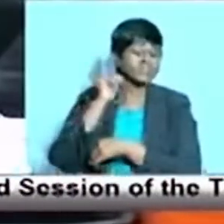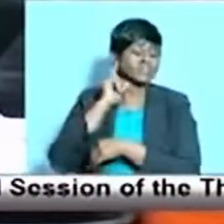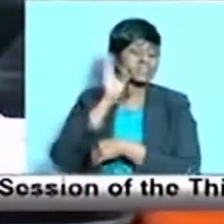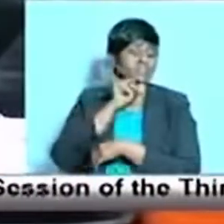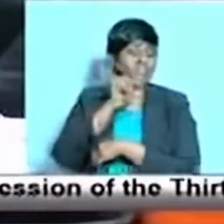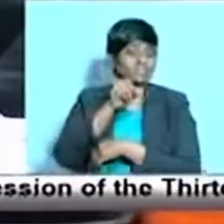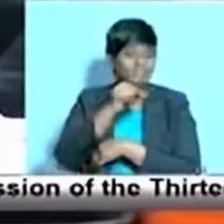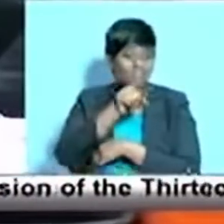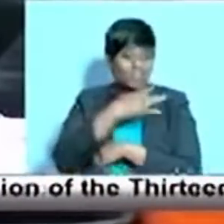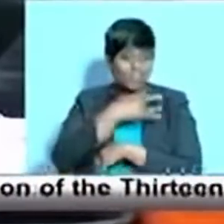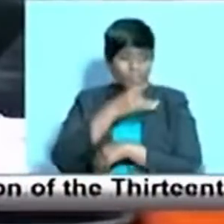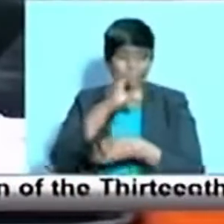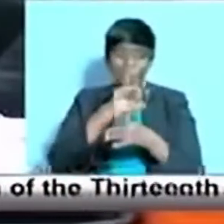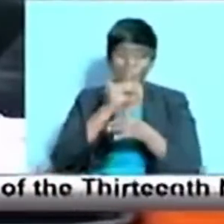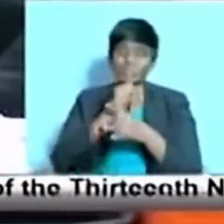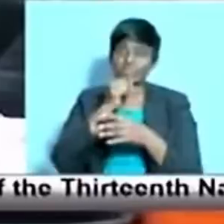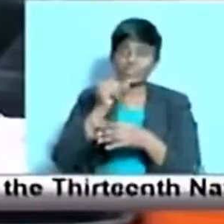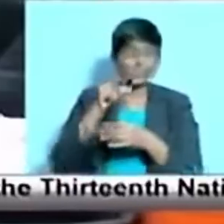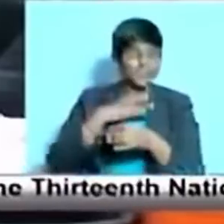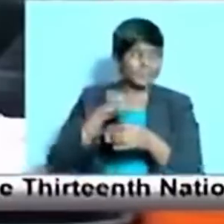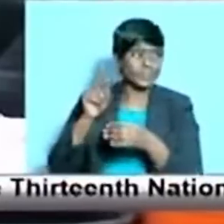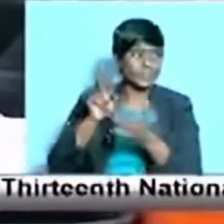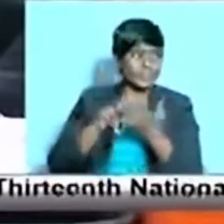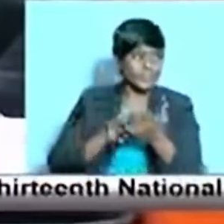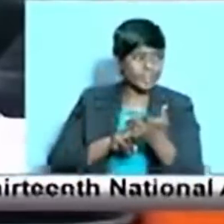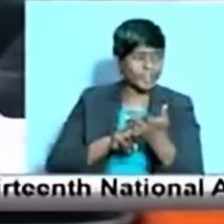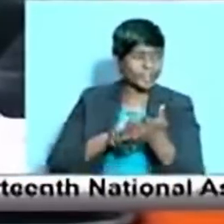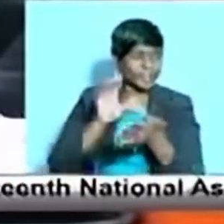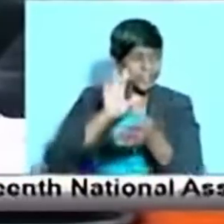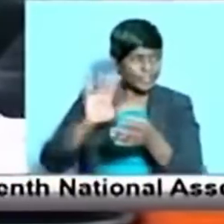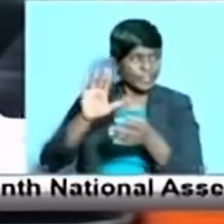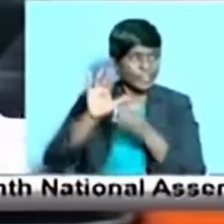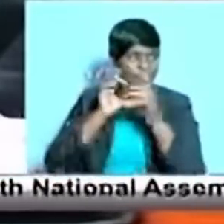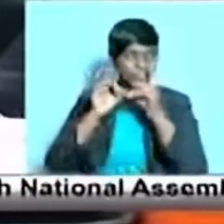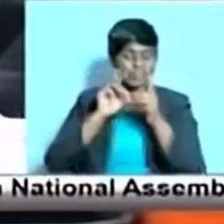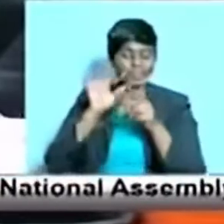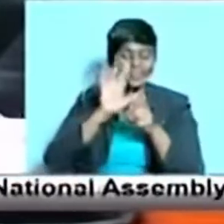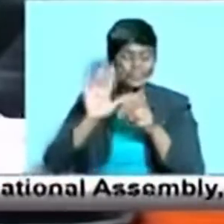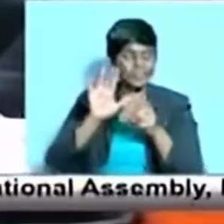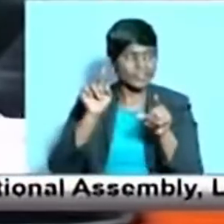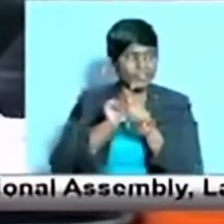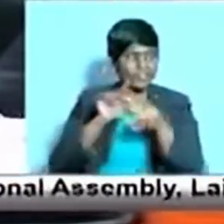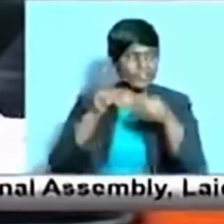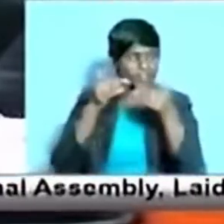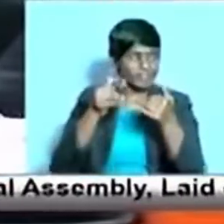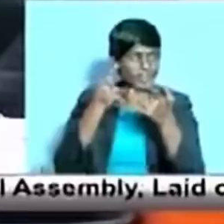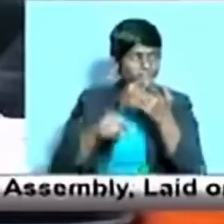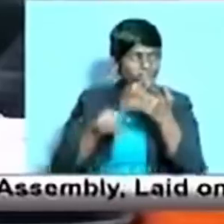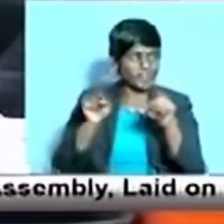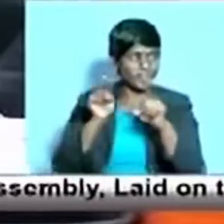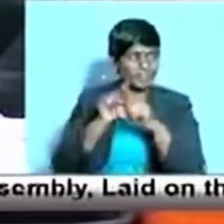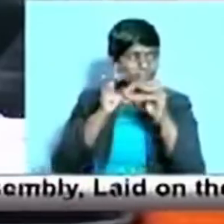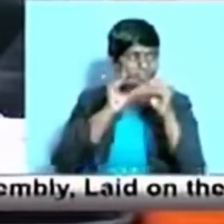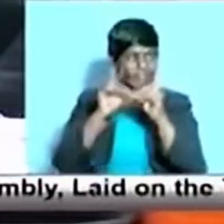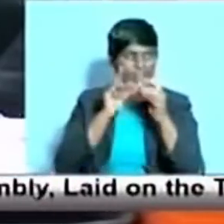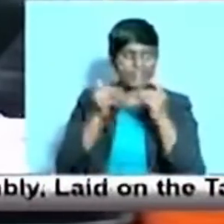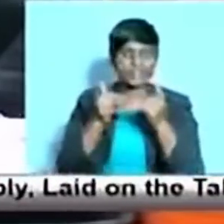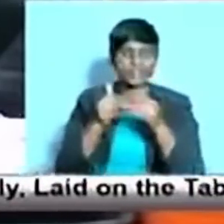Whether they like it, they don't like it, that is your debate. You are given the floor to debate.